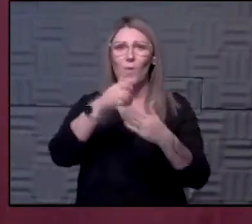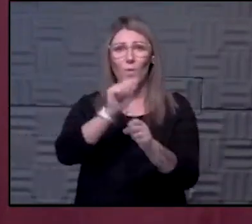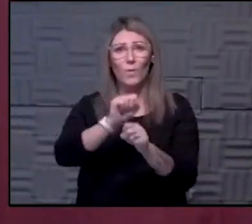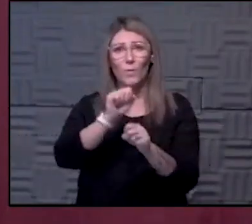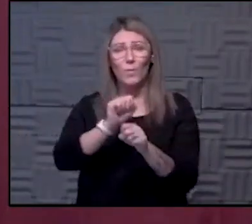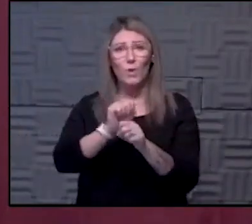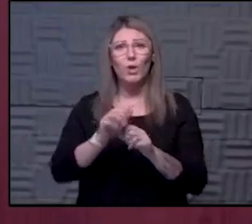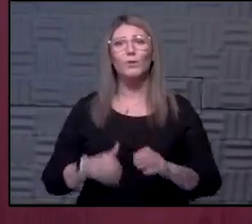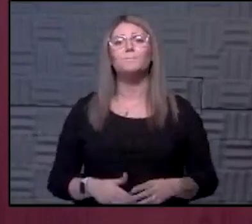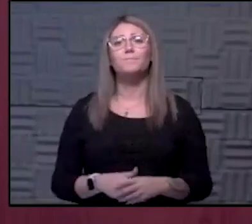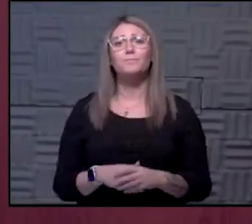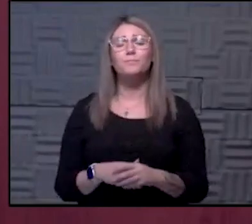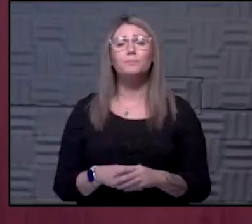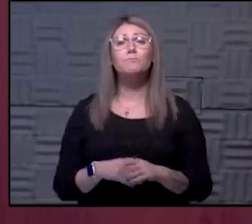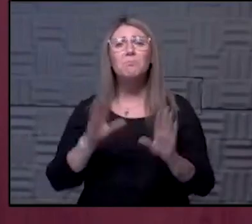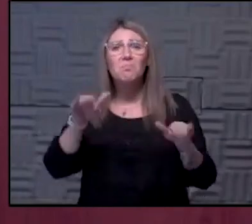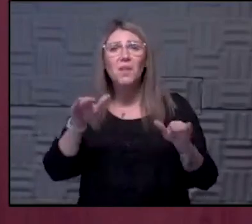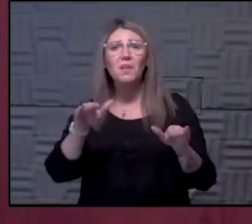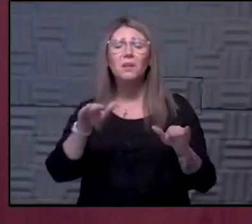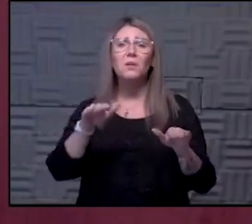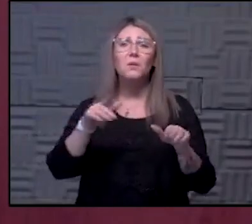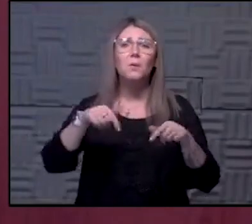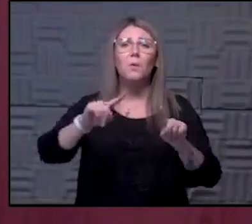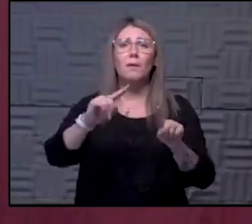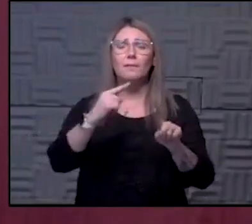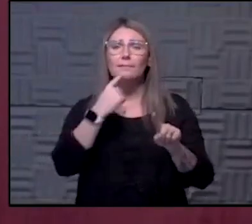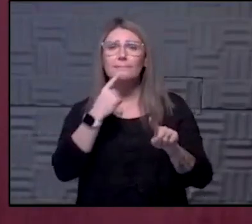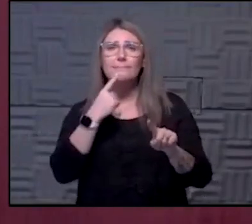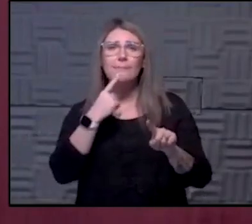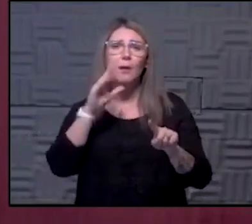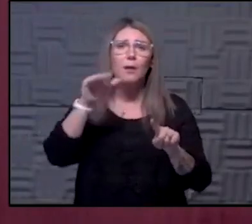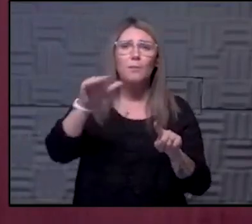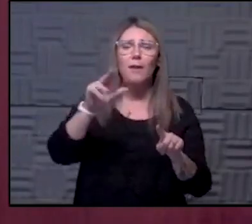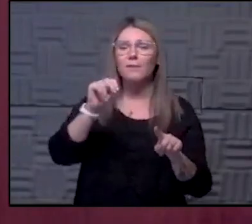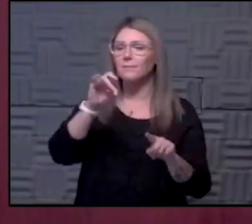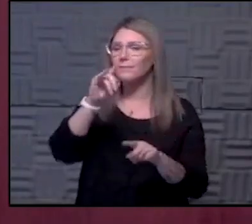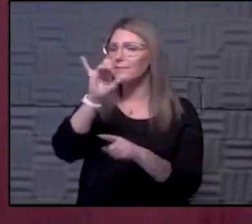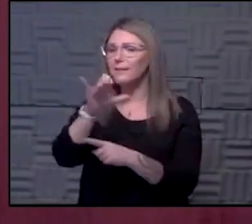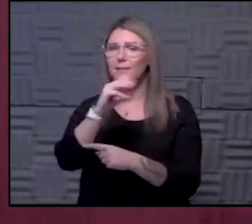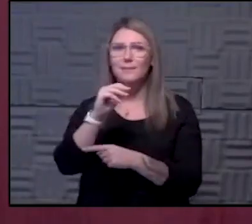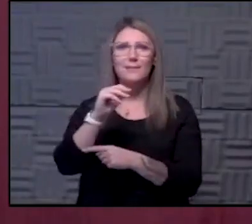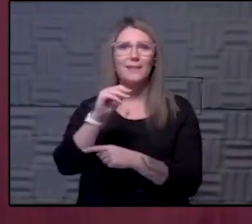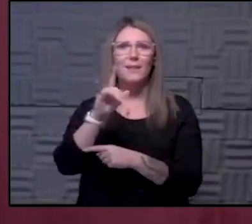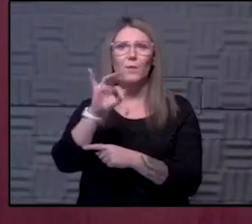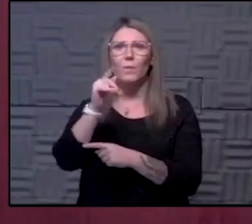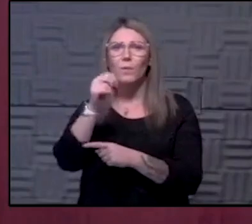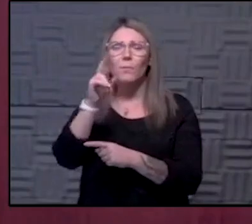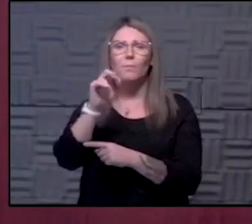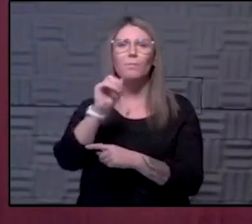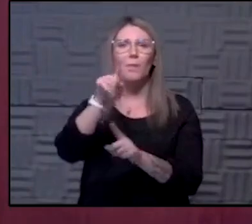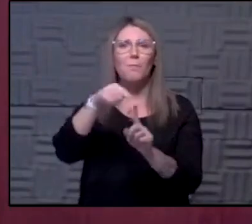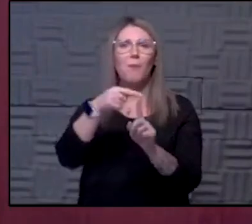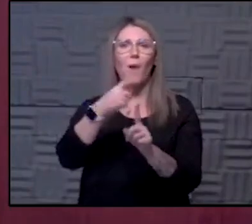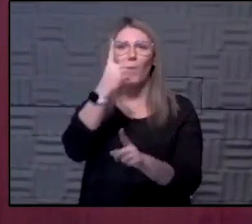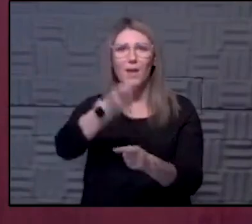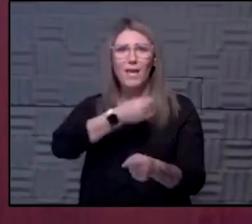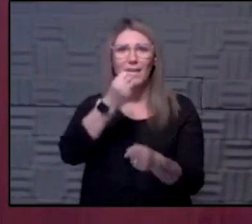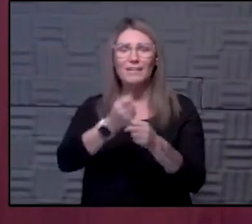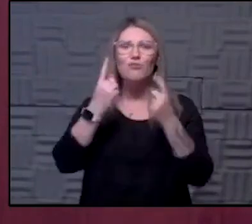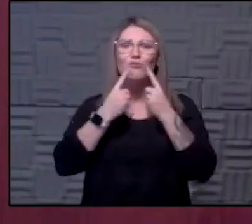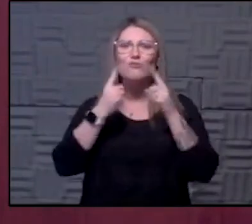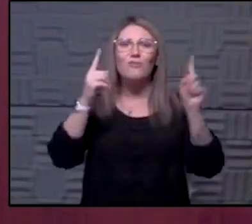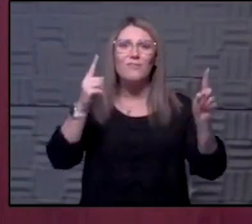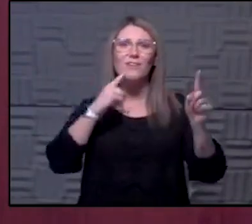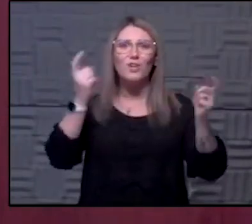Hey, as we say goodbye today, Nancy Weaver and her husband David reached out to us about our 1-year anniversary of